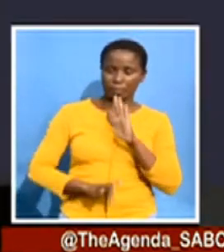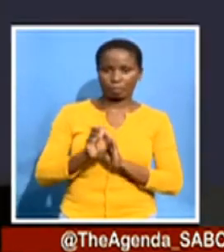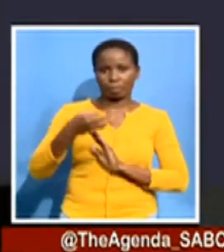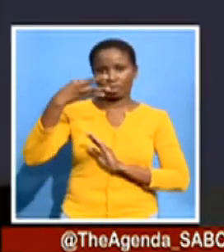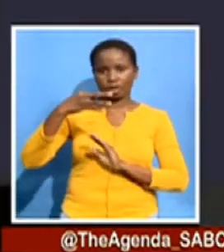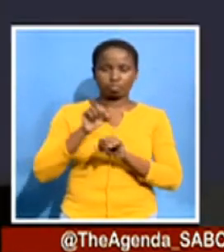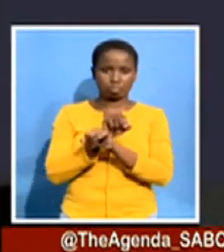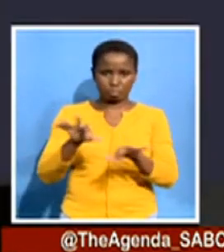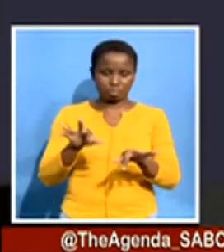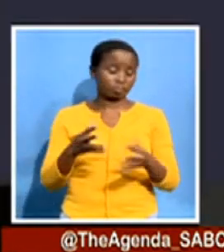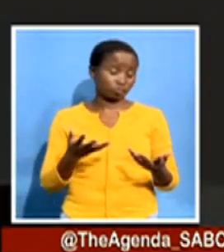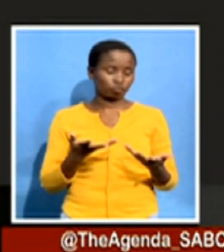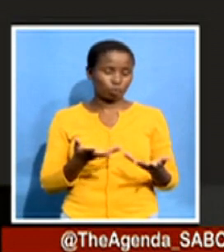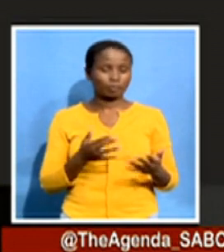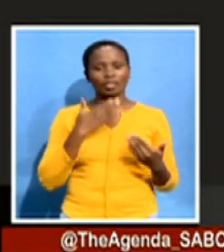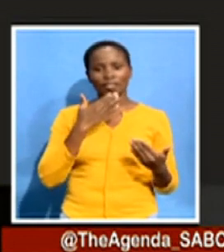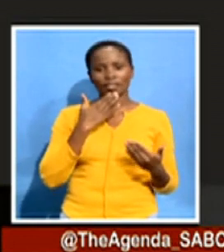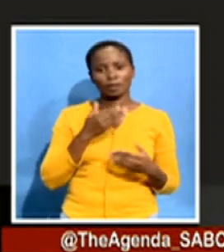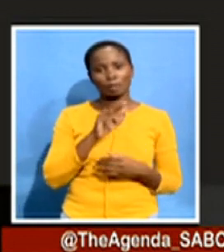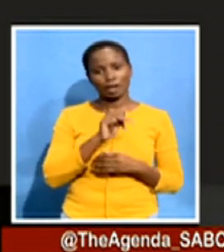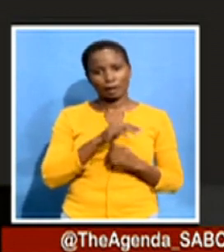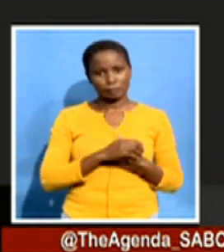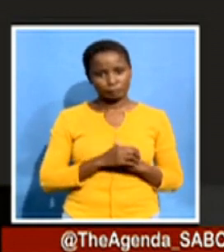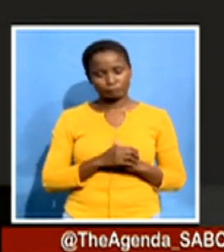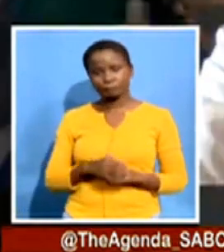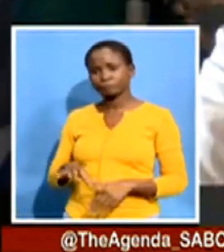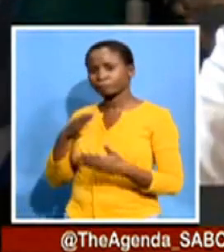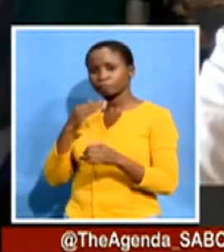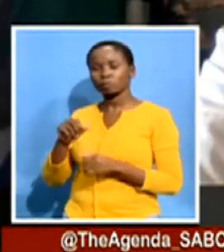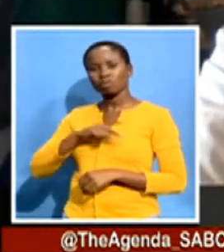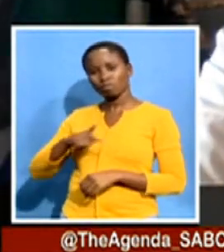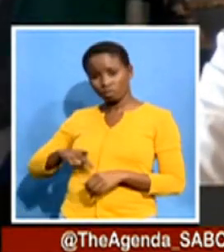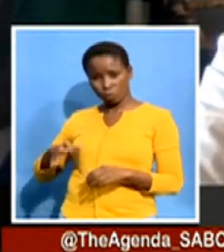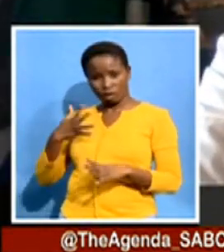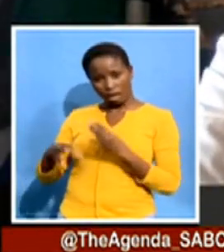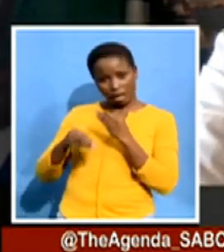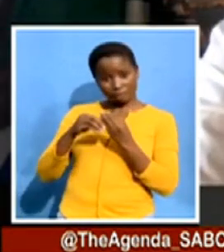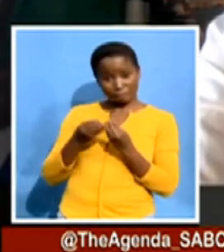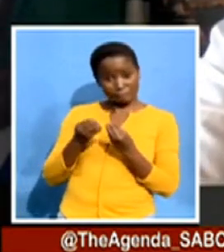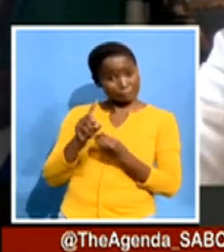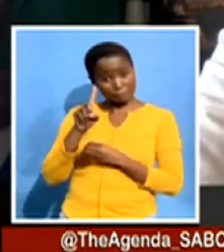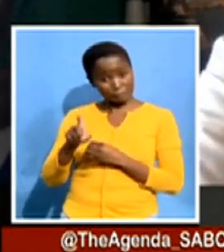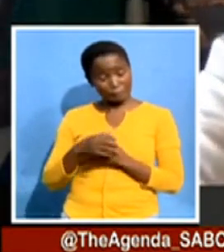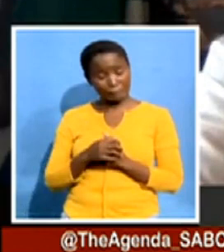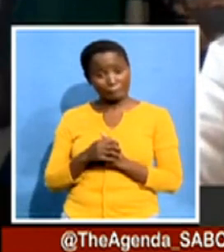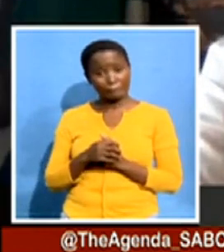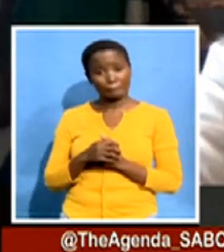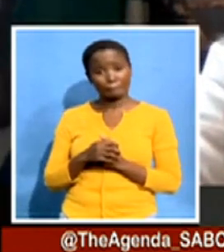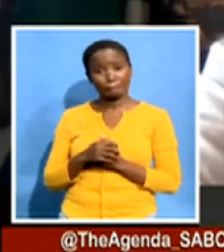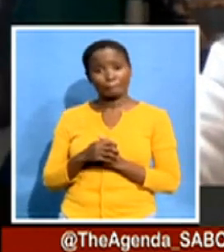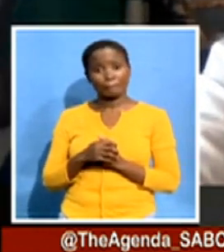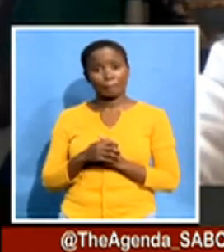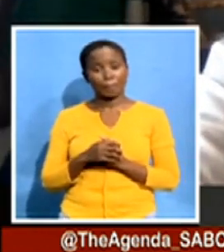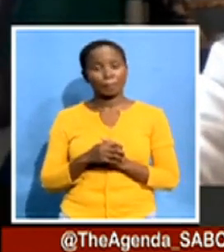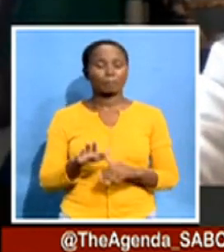Thank you, Dr. Cloete. Premier, are there any additional comments that you'd like to make? Thanks, Kayla. I think Dr. Cloete's answered